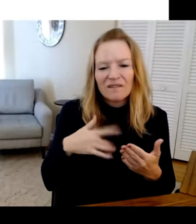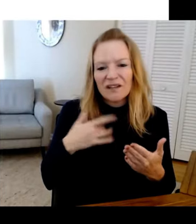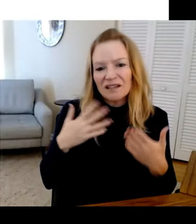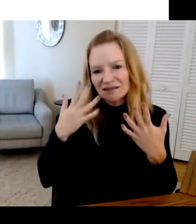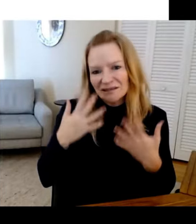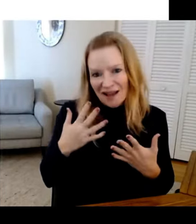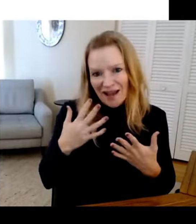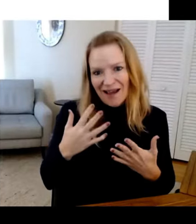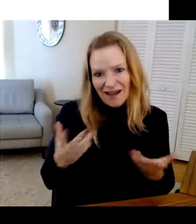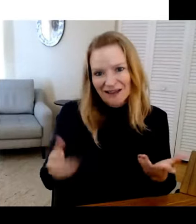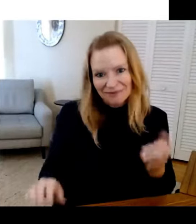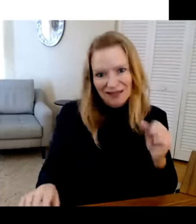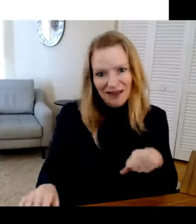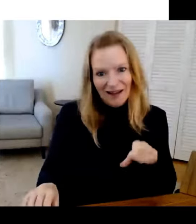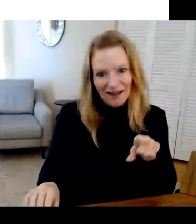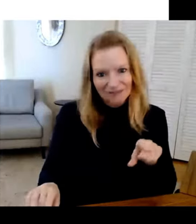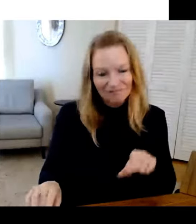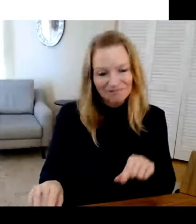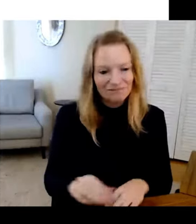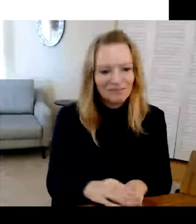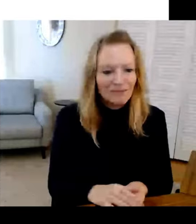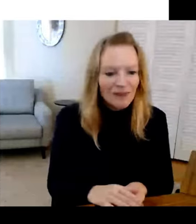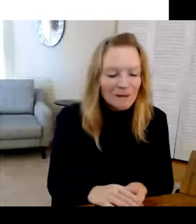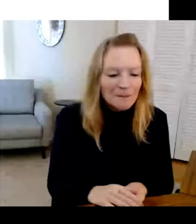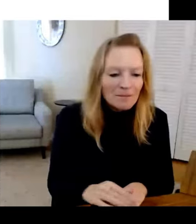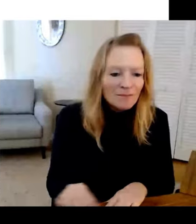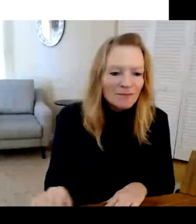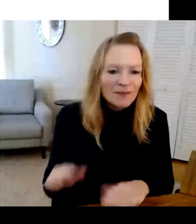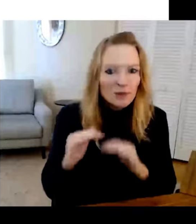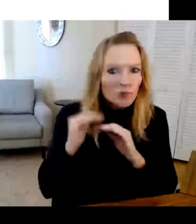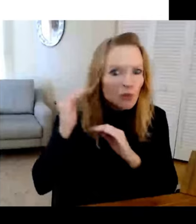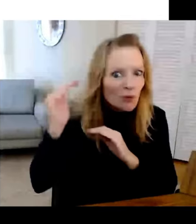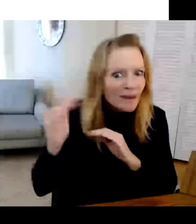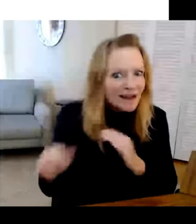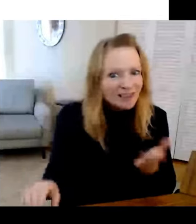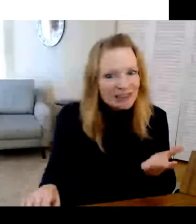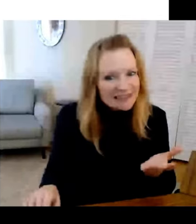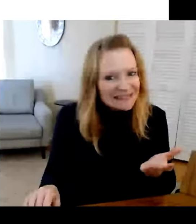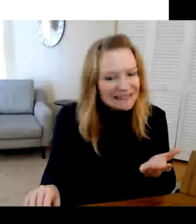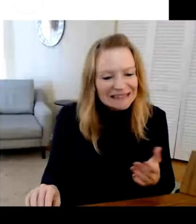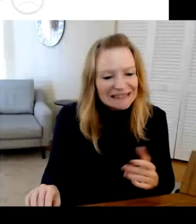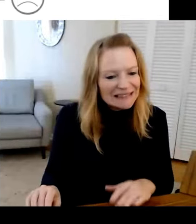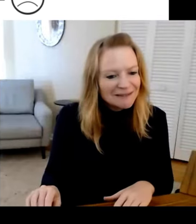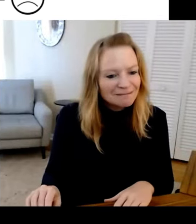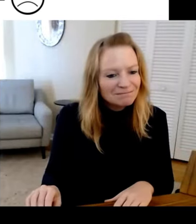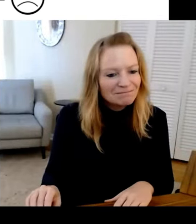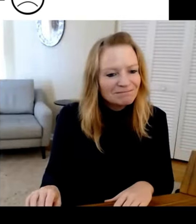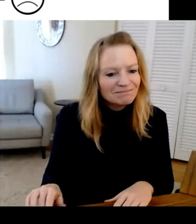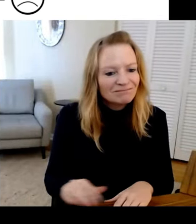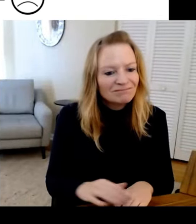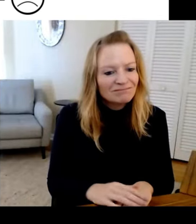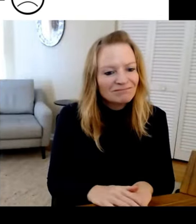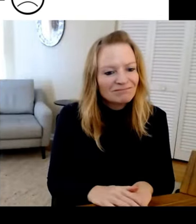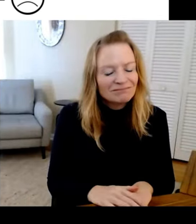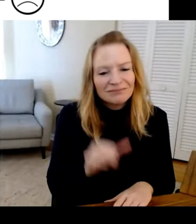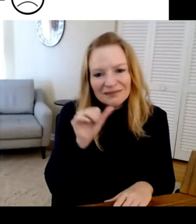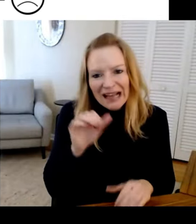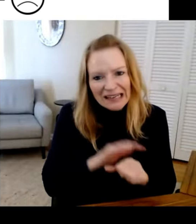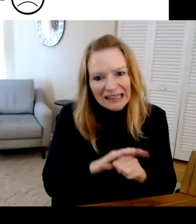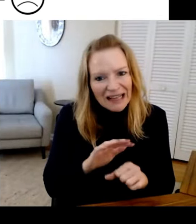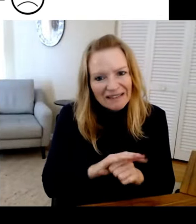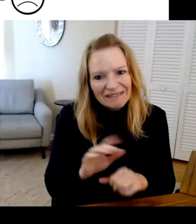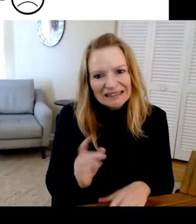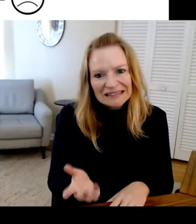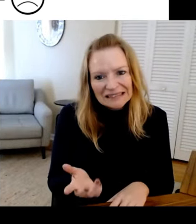chemicals, or it'll make you not feel good or make you feel sad, that can be because there's too much because of different levels of